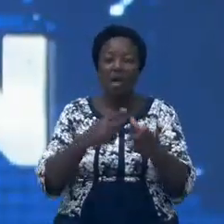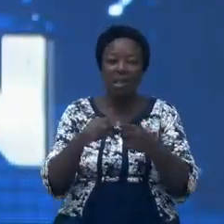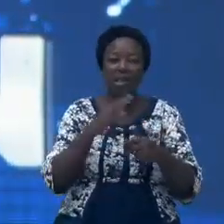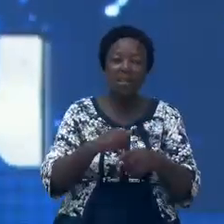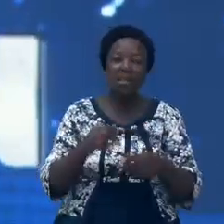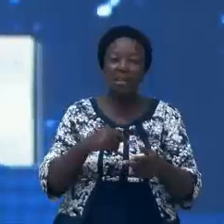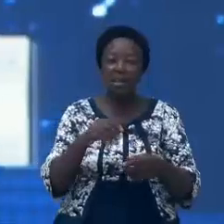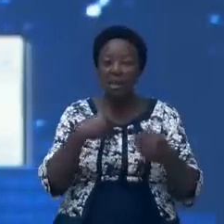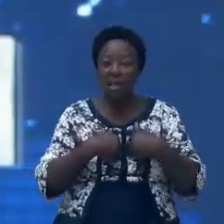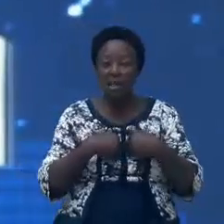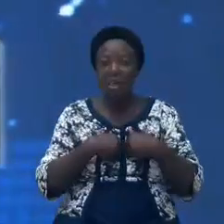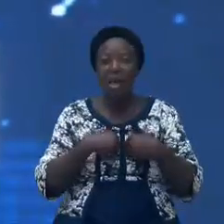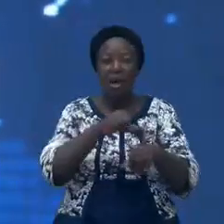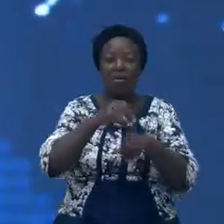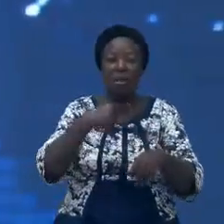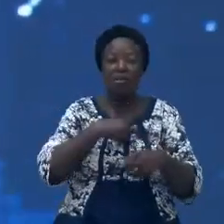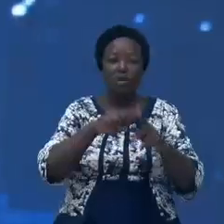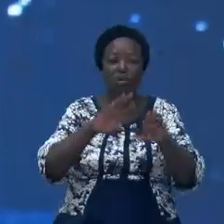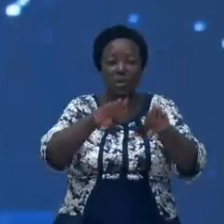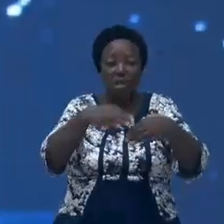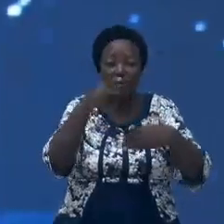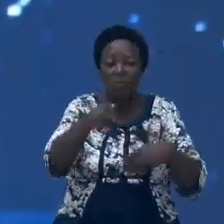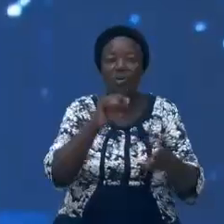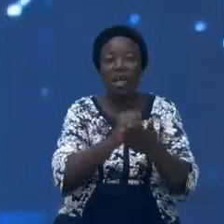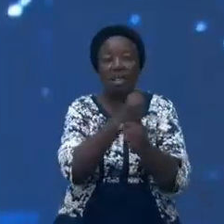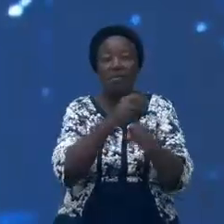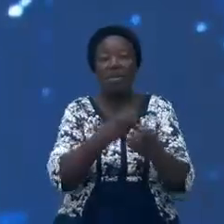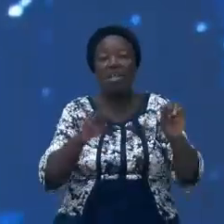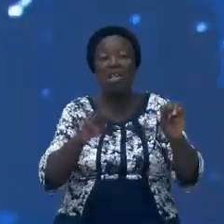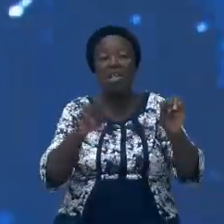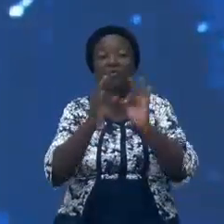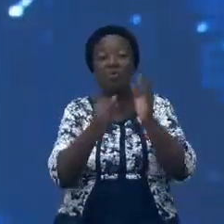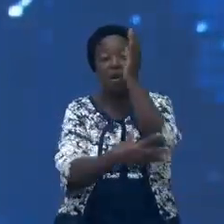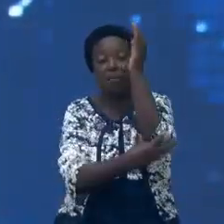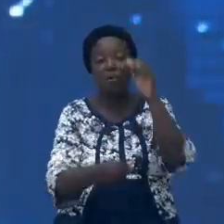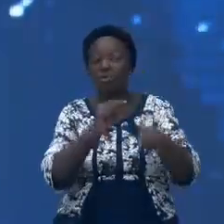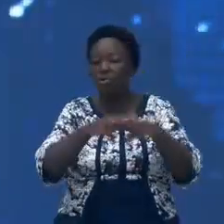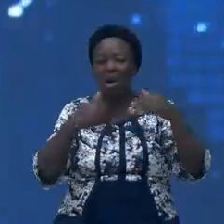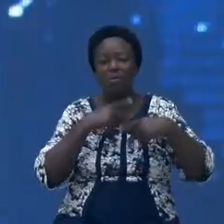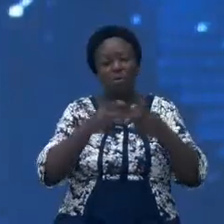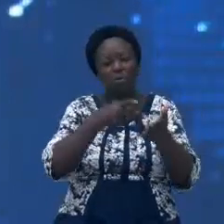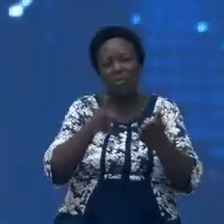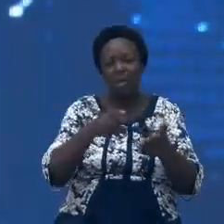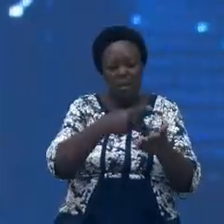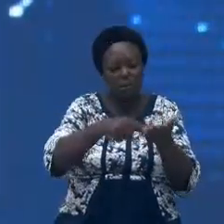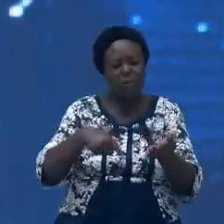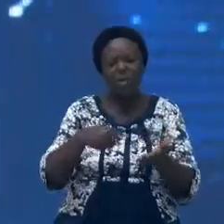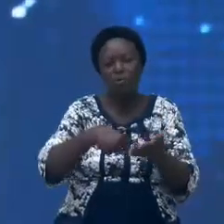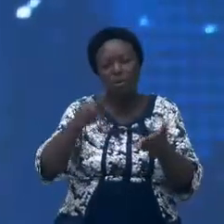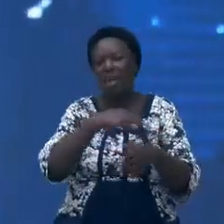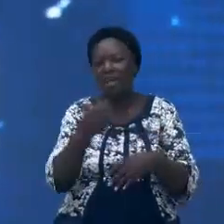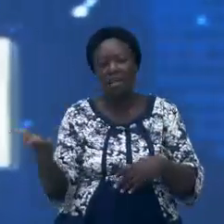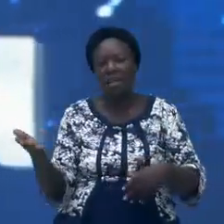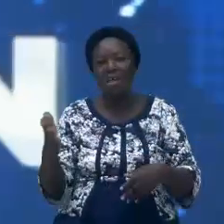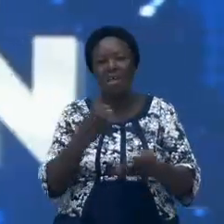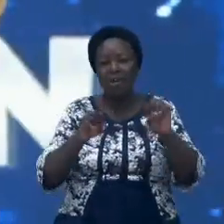You have nothing to pay for salvation. He has anointed him to give you that salvation even though you are poor. You have nothing to pay for